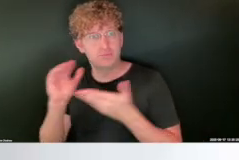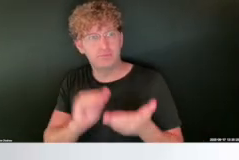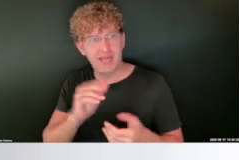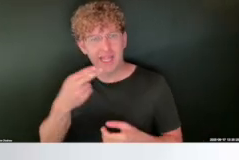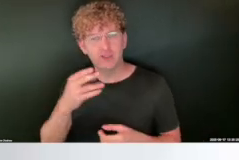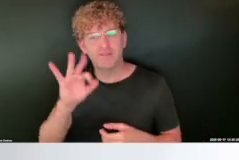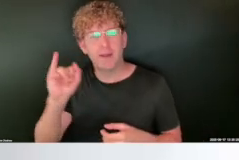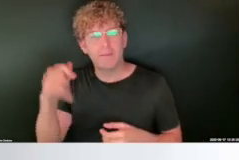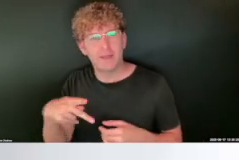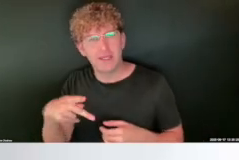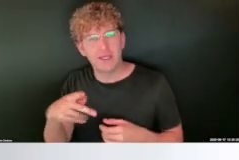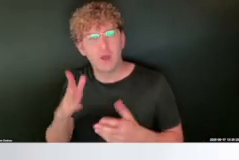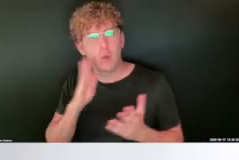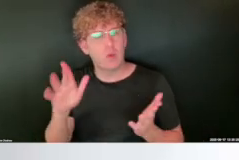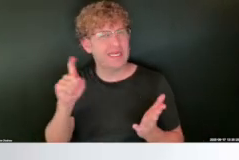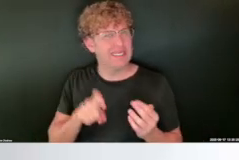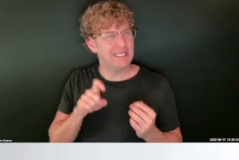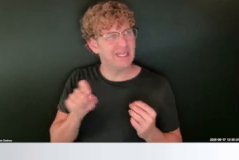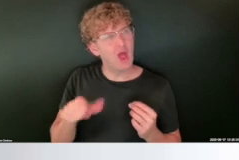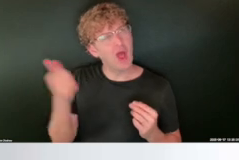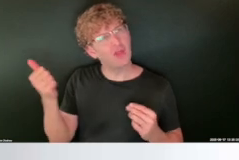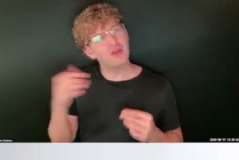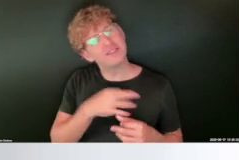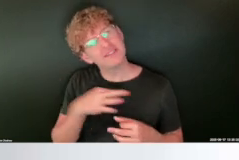would need some other staff that are